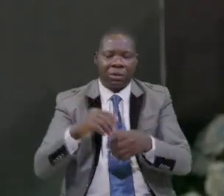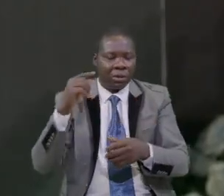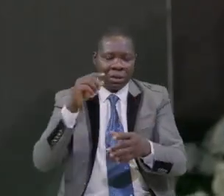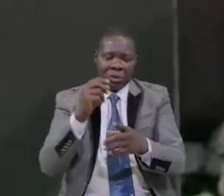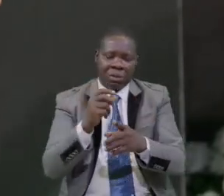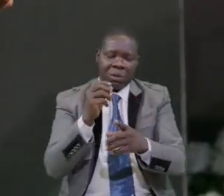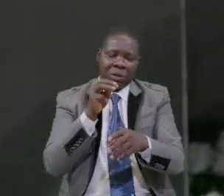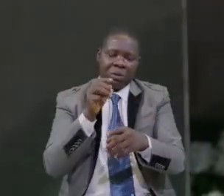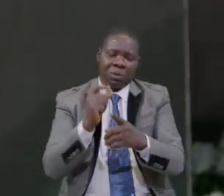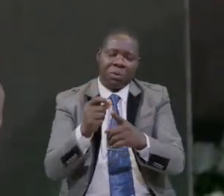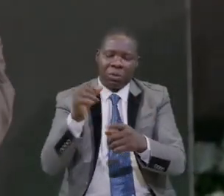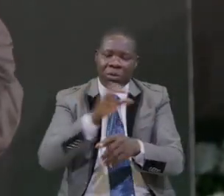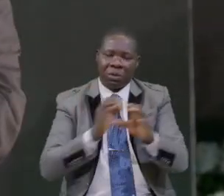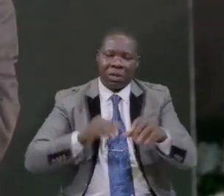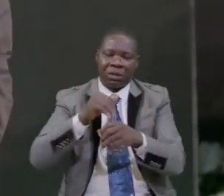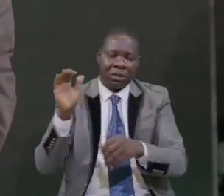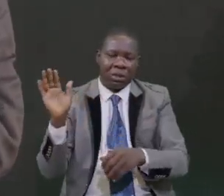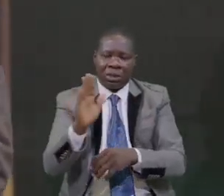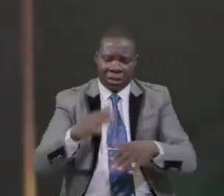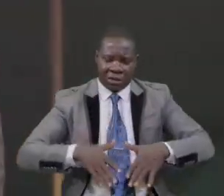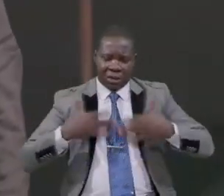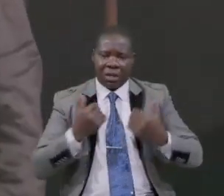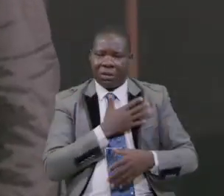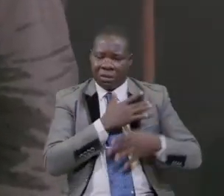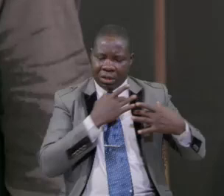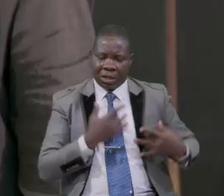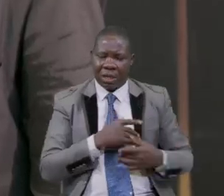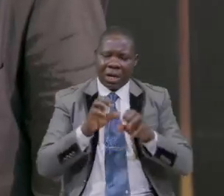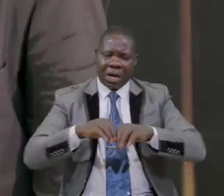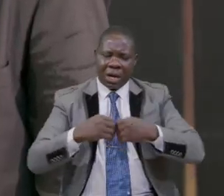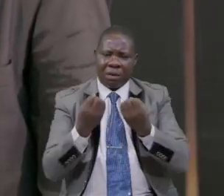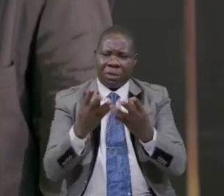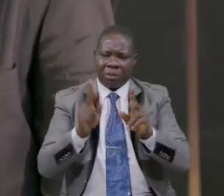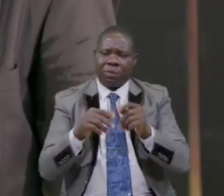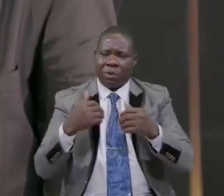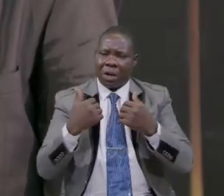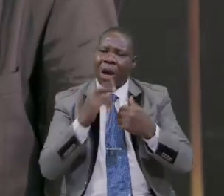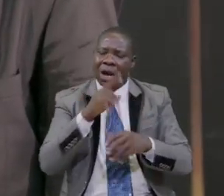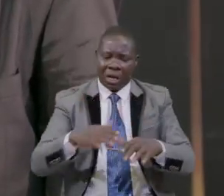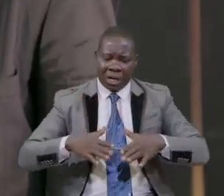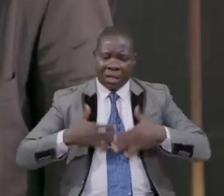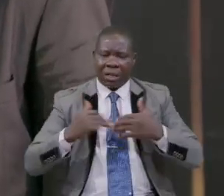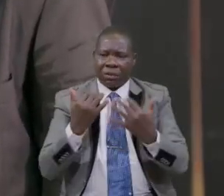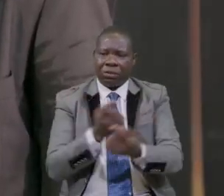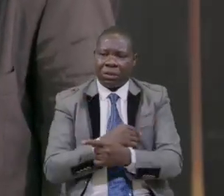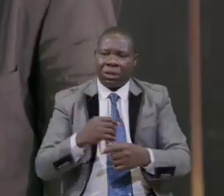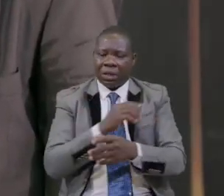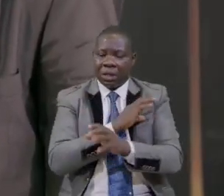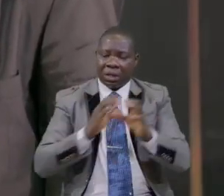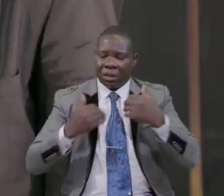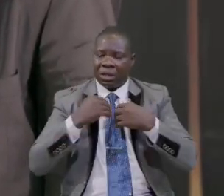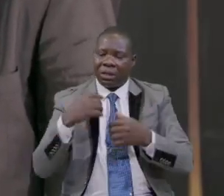heart. How many people are living today? Christ had said so. Healing is not for